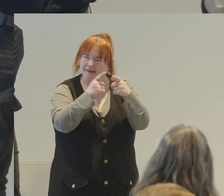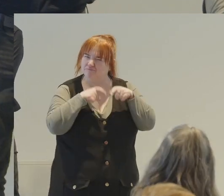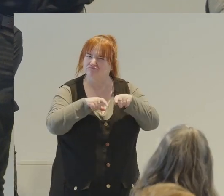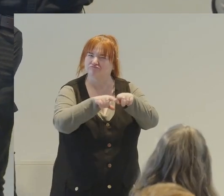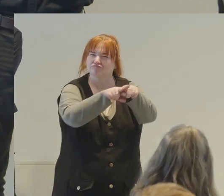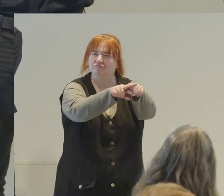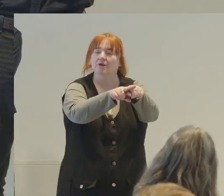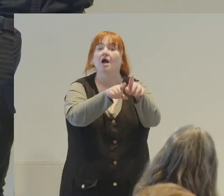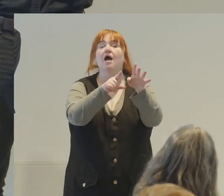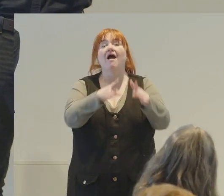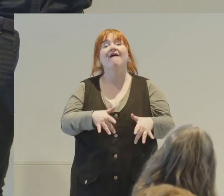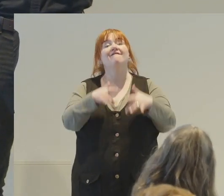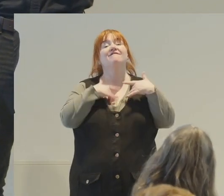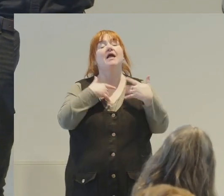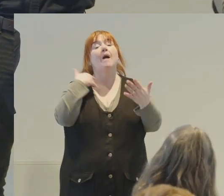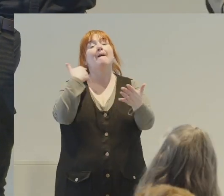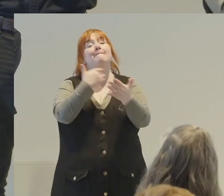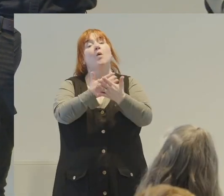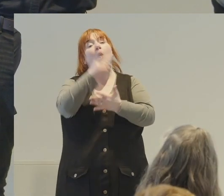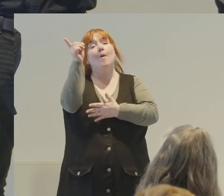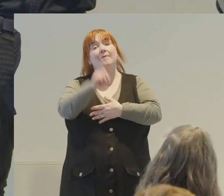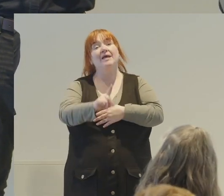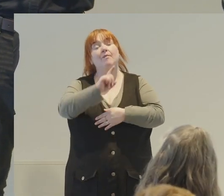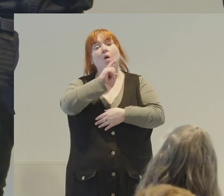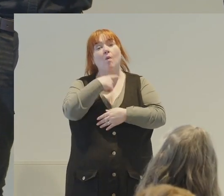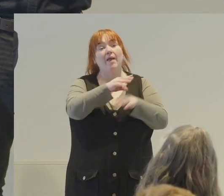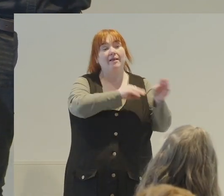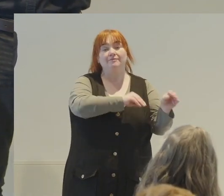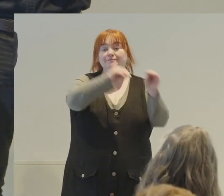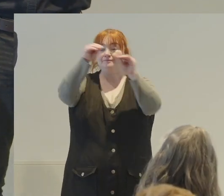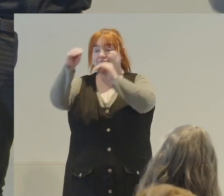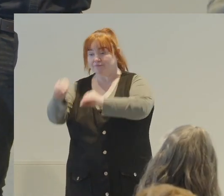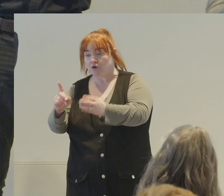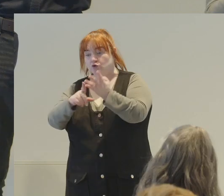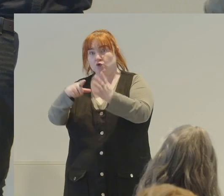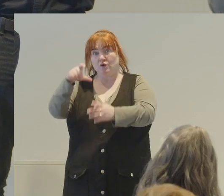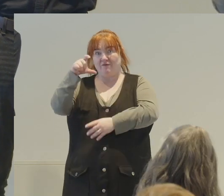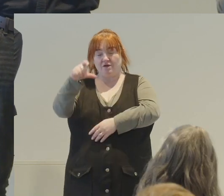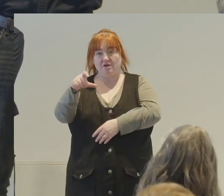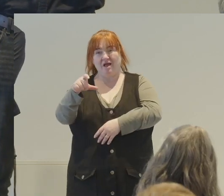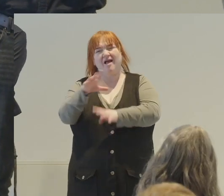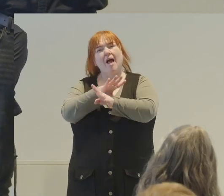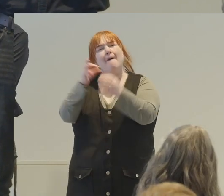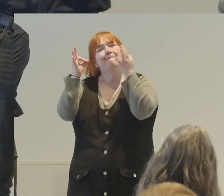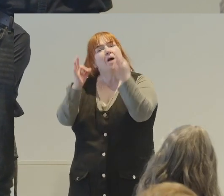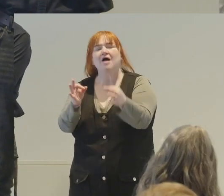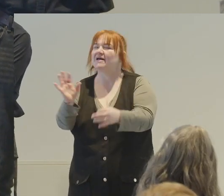people will go onto universal credit, which honestly, while not perfect, is more flexible.